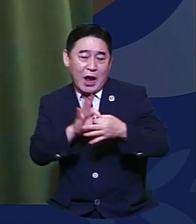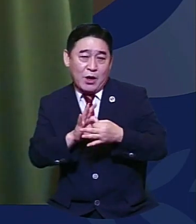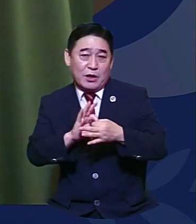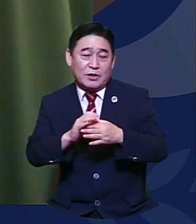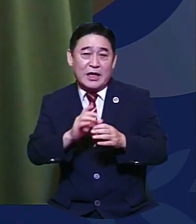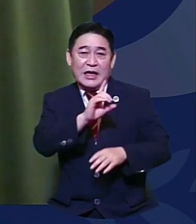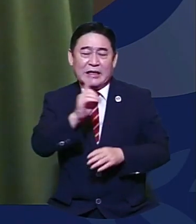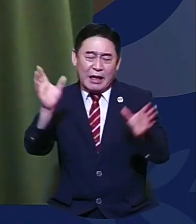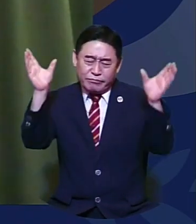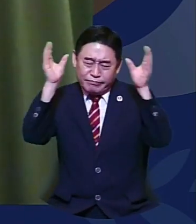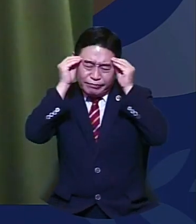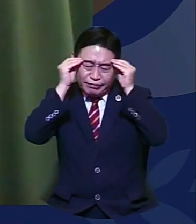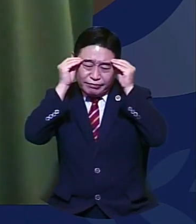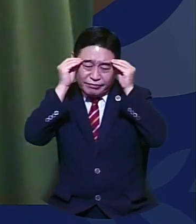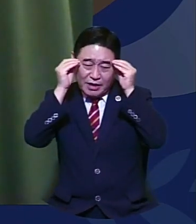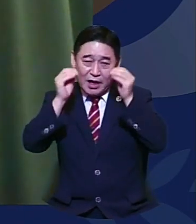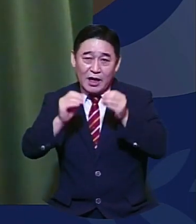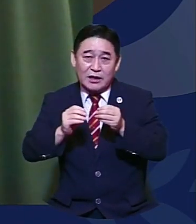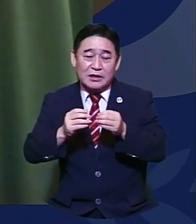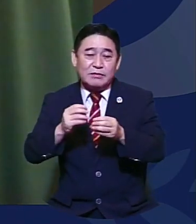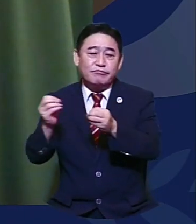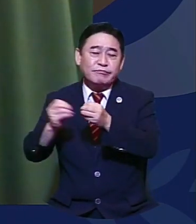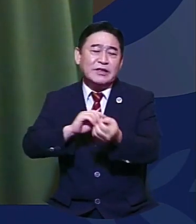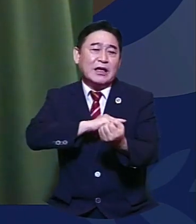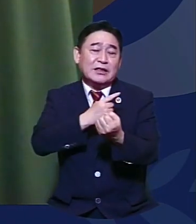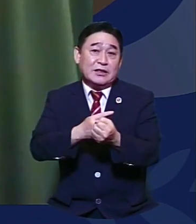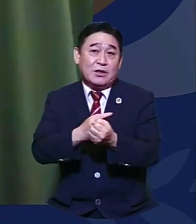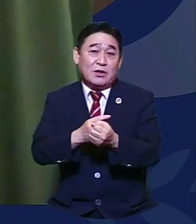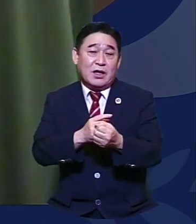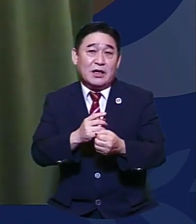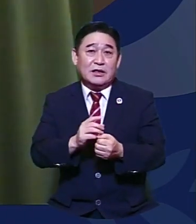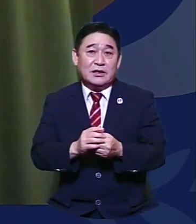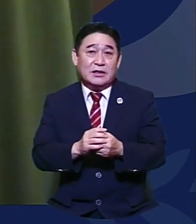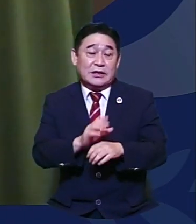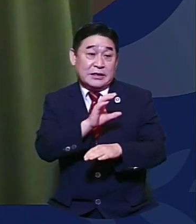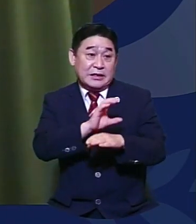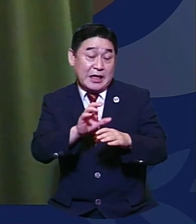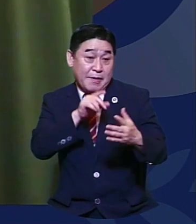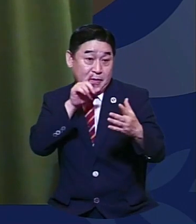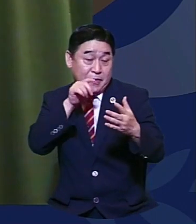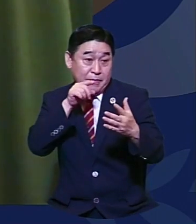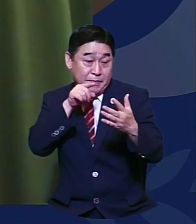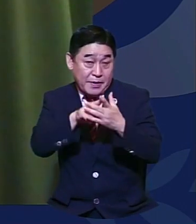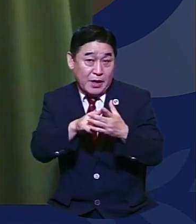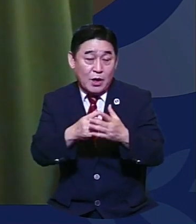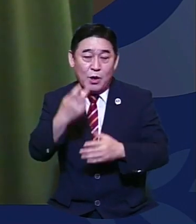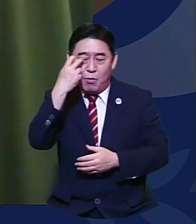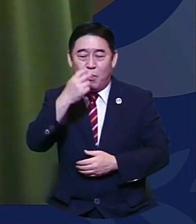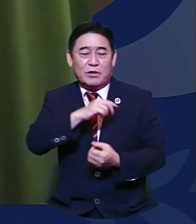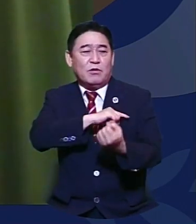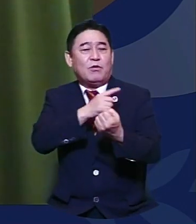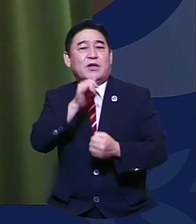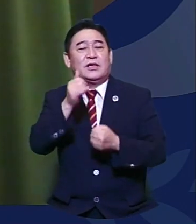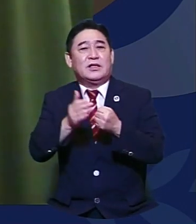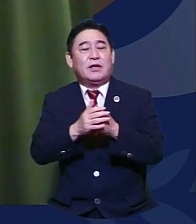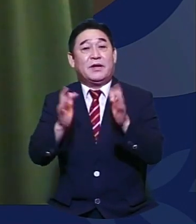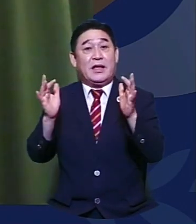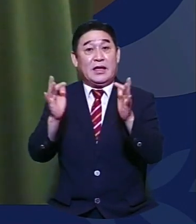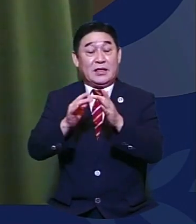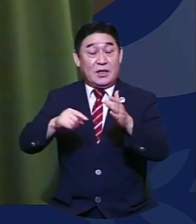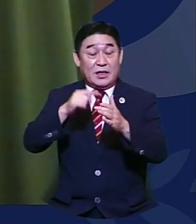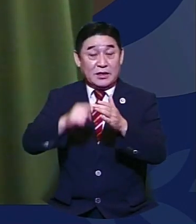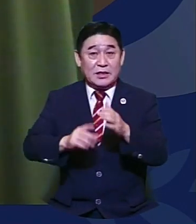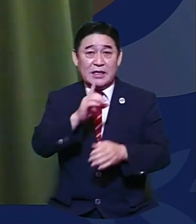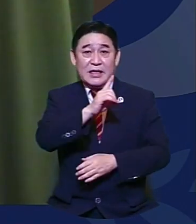strategy that speaks also to ensuring that people understand their rights and protections online. And I get a sense that